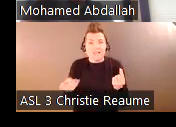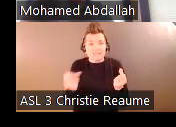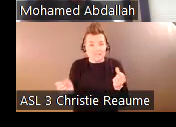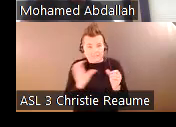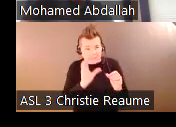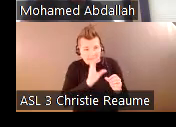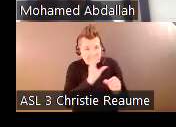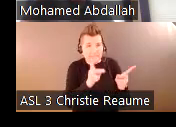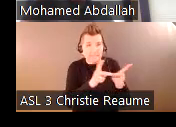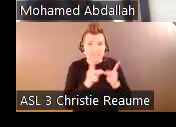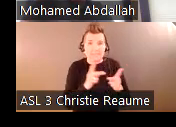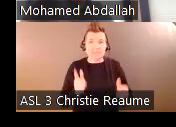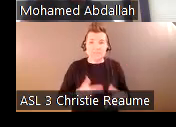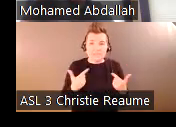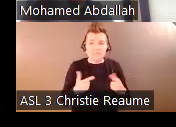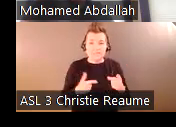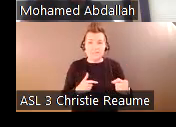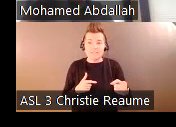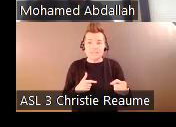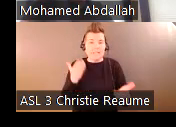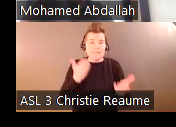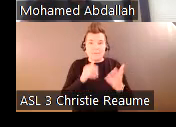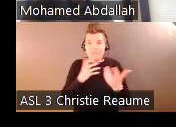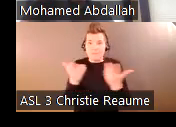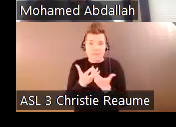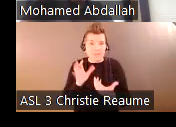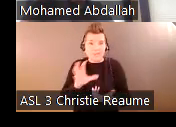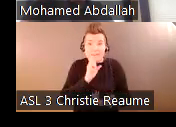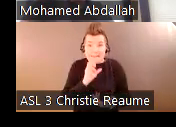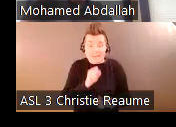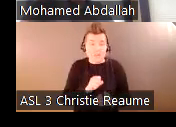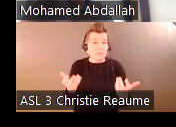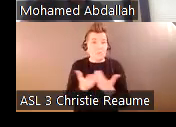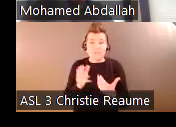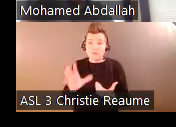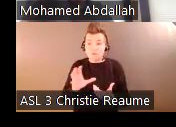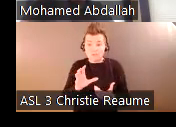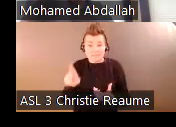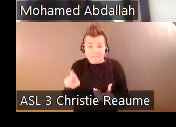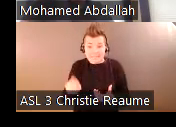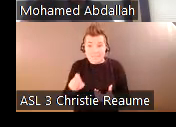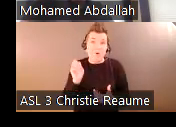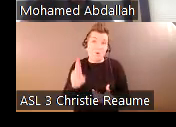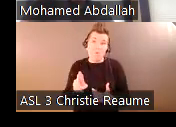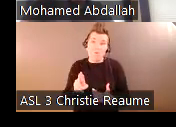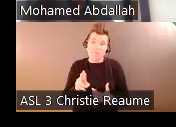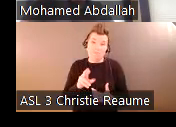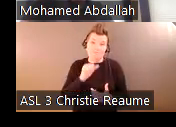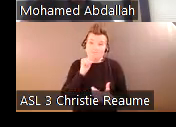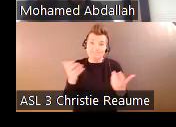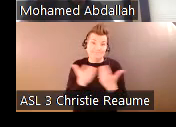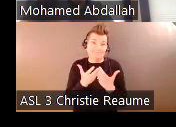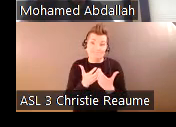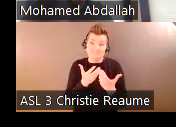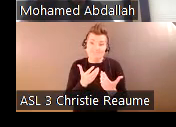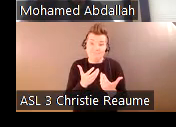not adequate for their needs or their age, or for anybody sometimes to be living in places that are